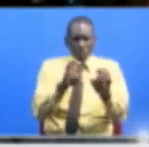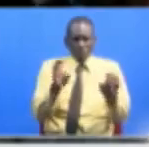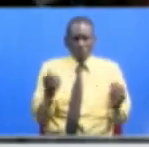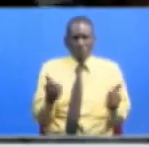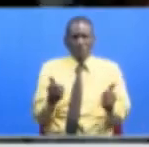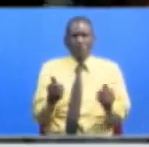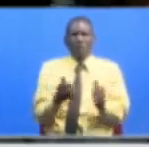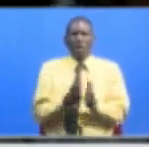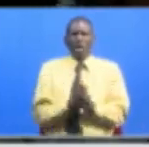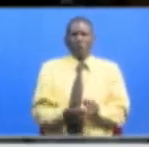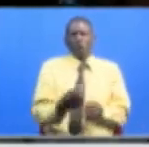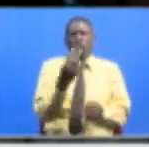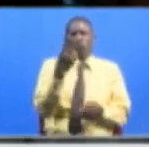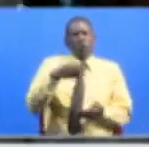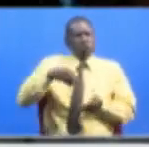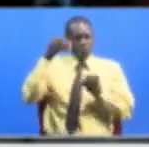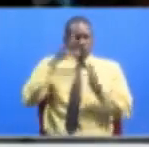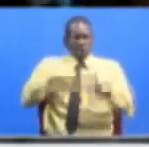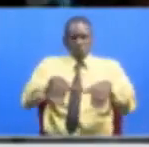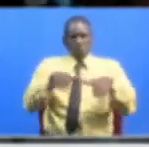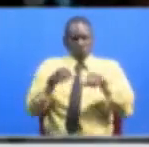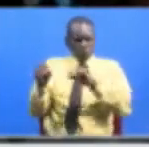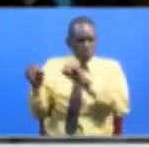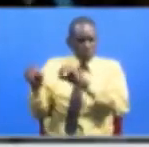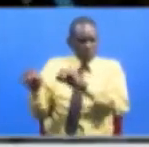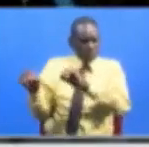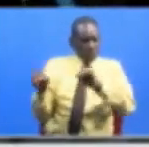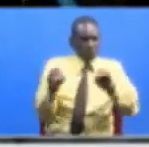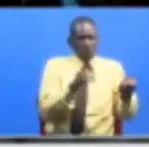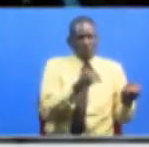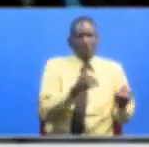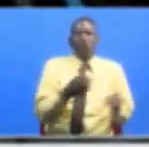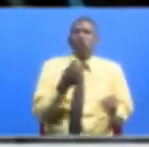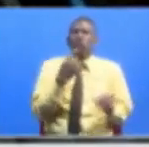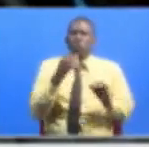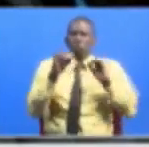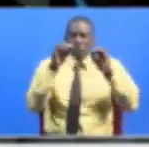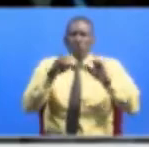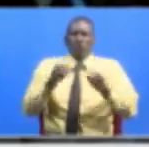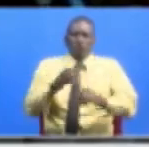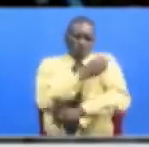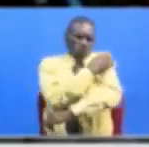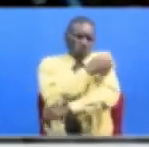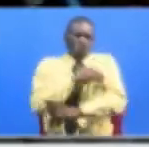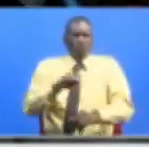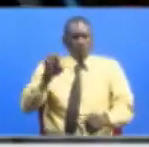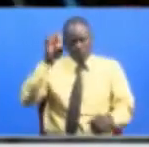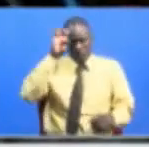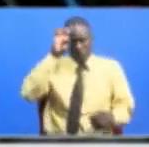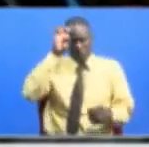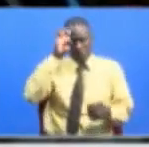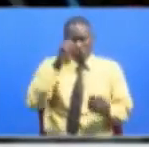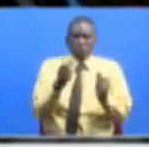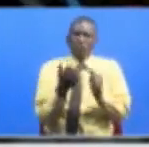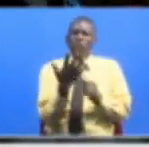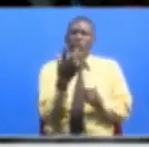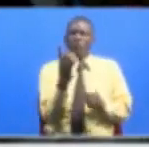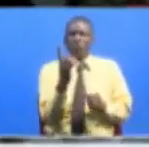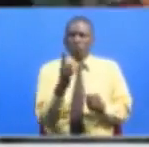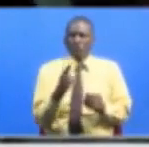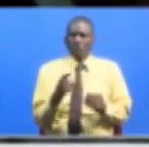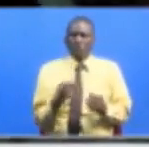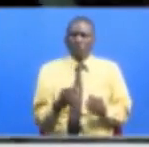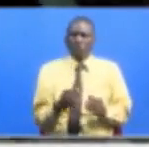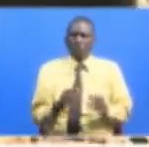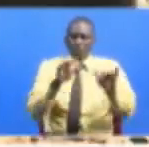there are 2 awaiting to be transferred to Moi Teaching Hospital in Eldred. 51 will remain overnight